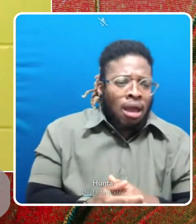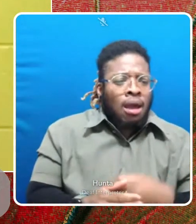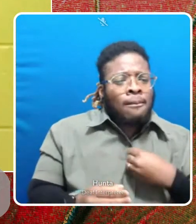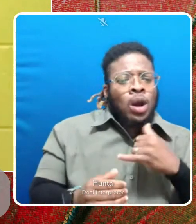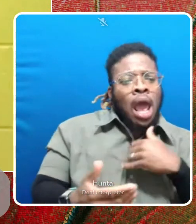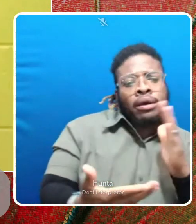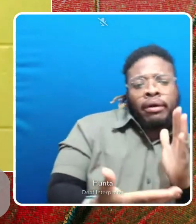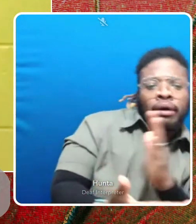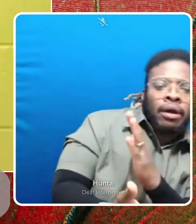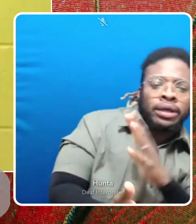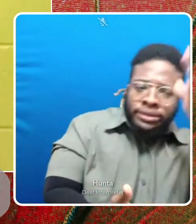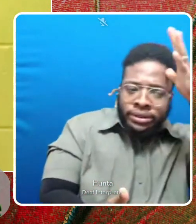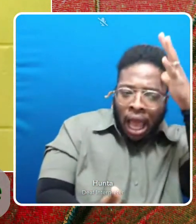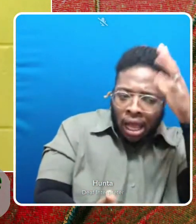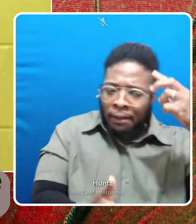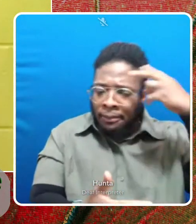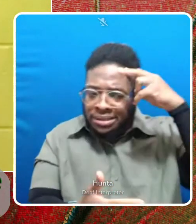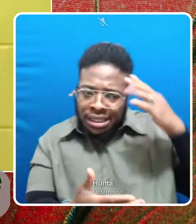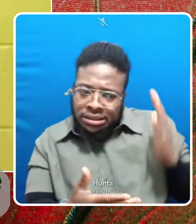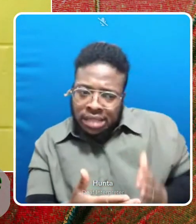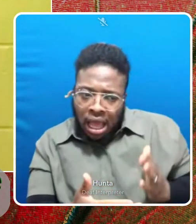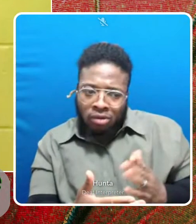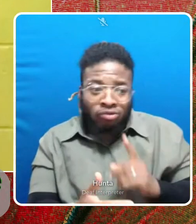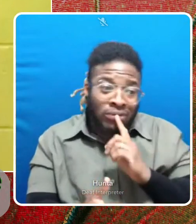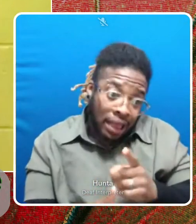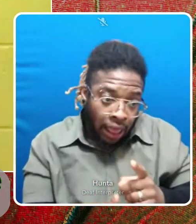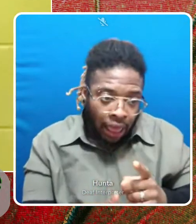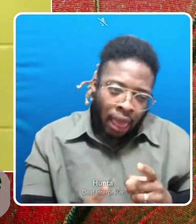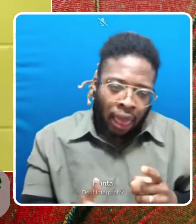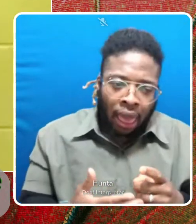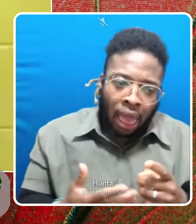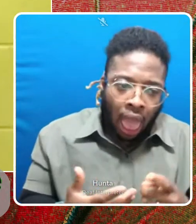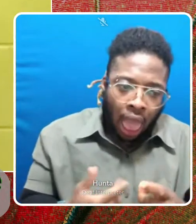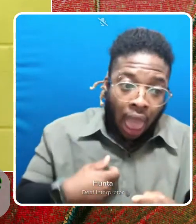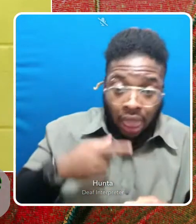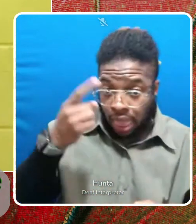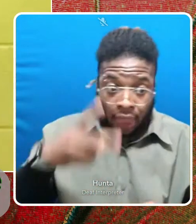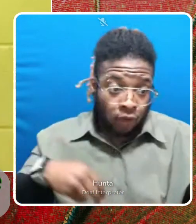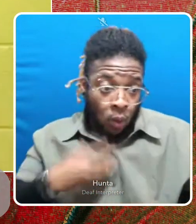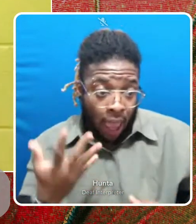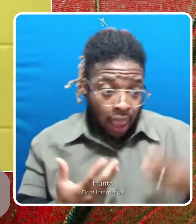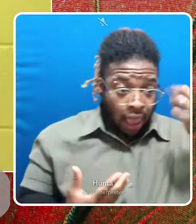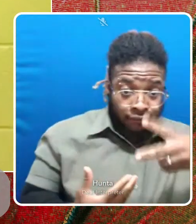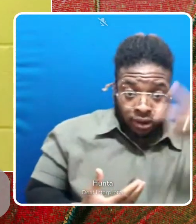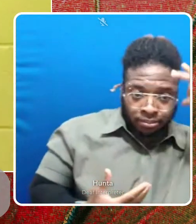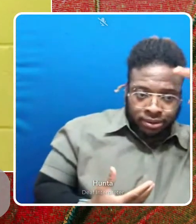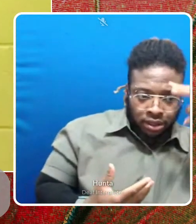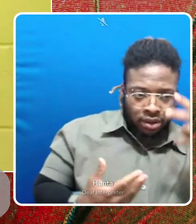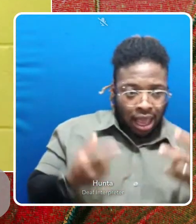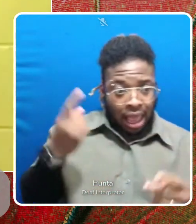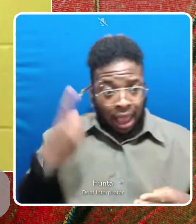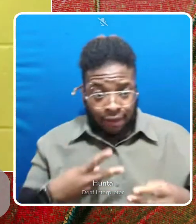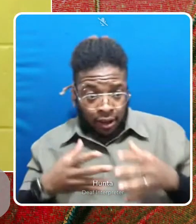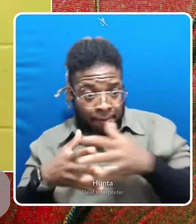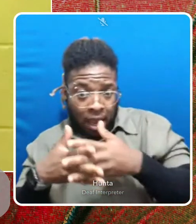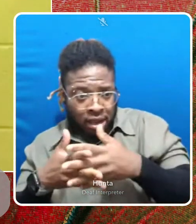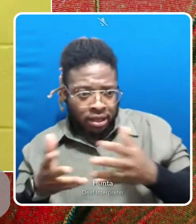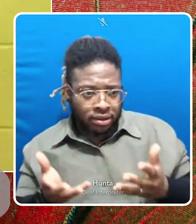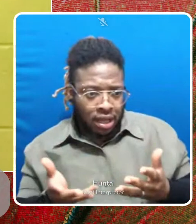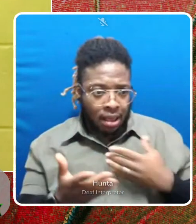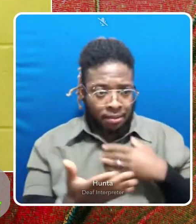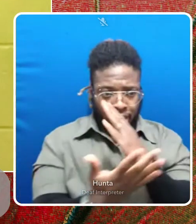I'm mixed. Half Jarritos, half white, half Mexican, half American. Too white to be brown and vice versa. The American